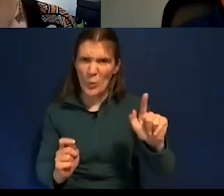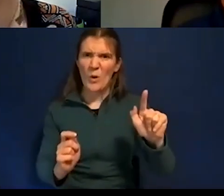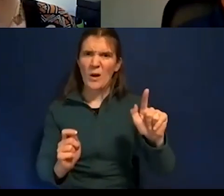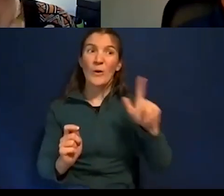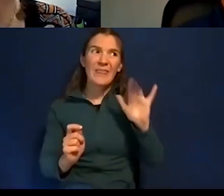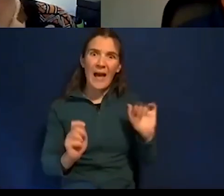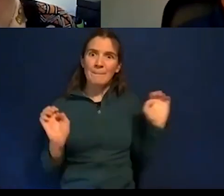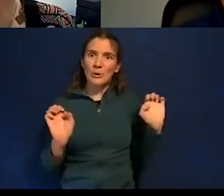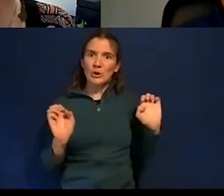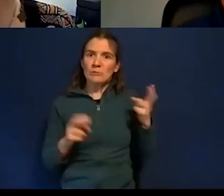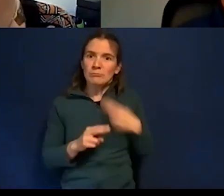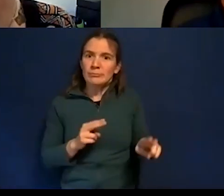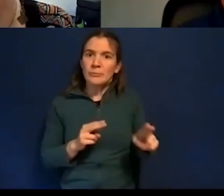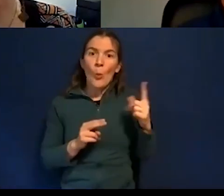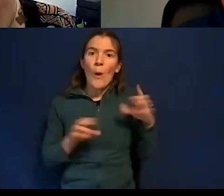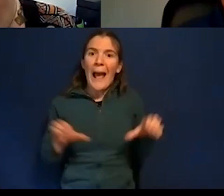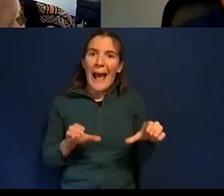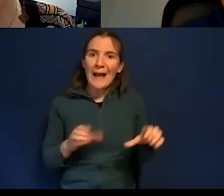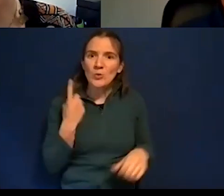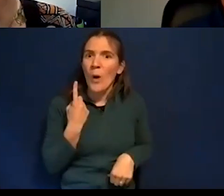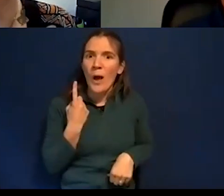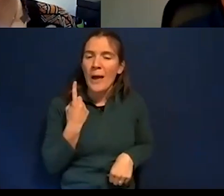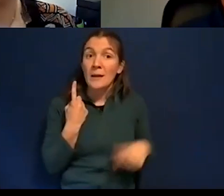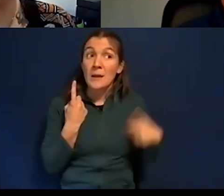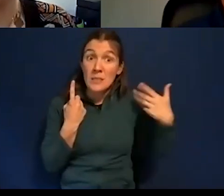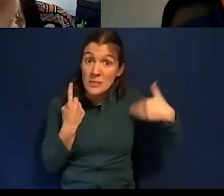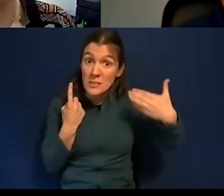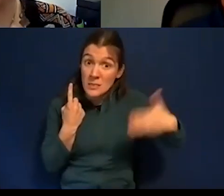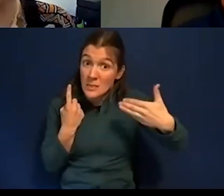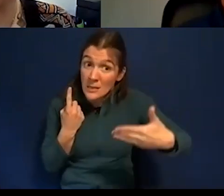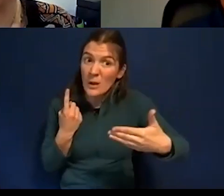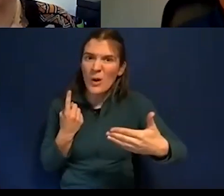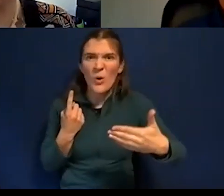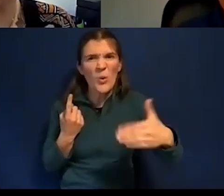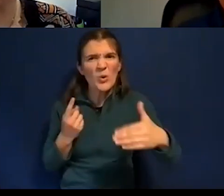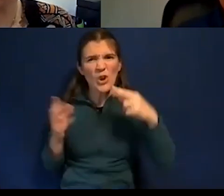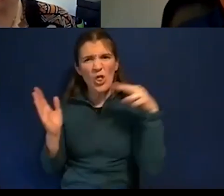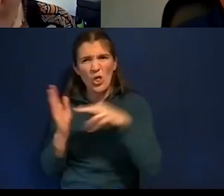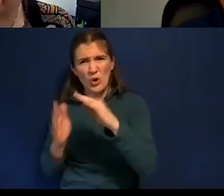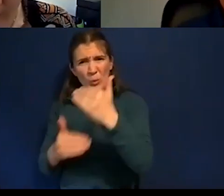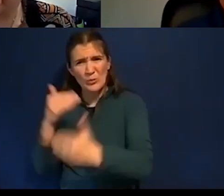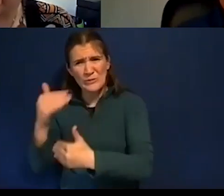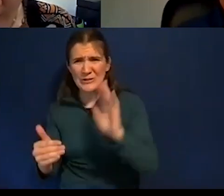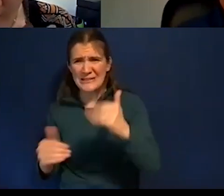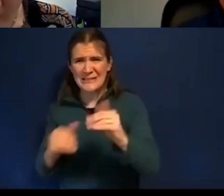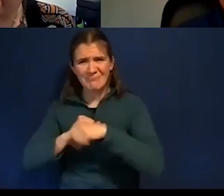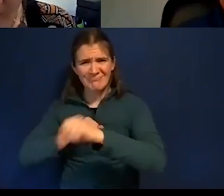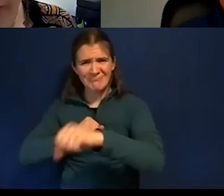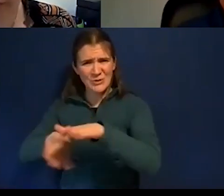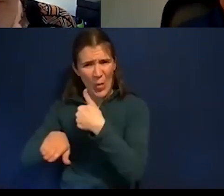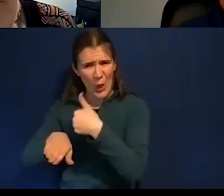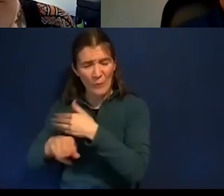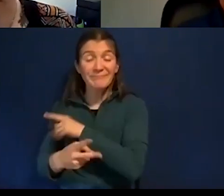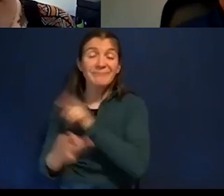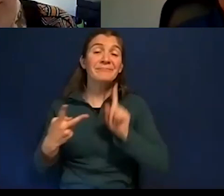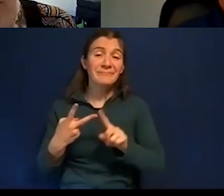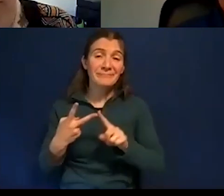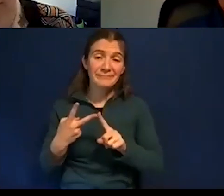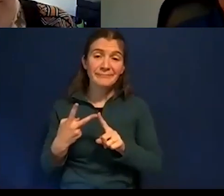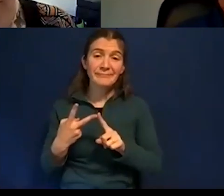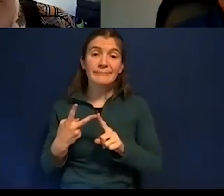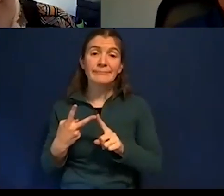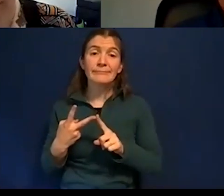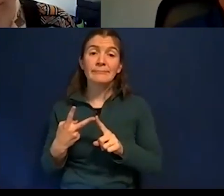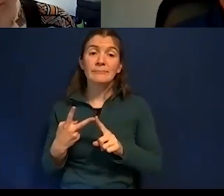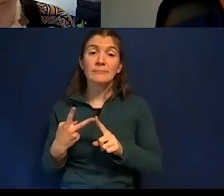resolution with only one actionable clause. So you should really take a look at that. And then there is